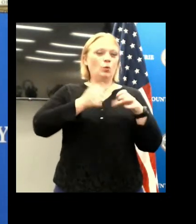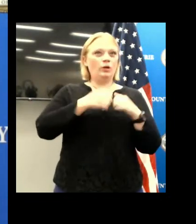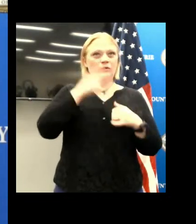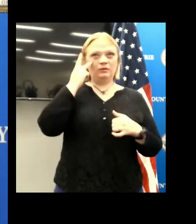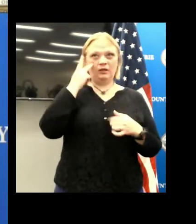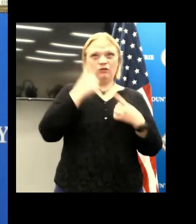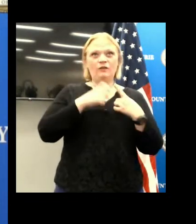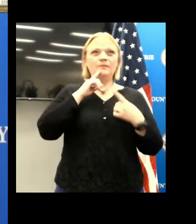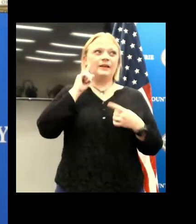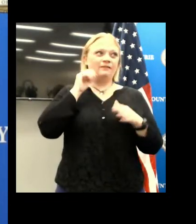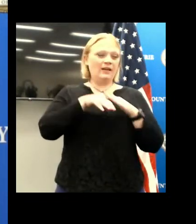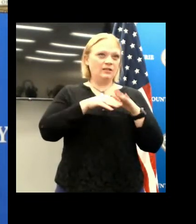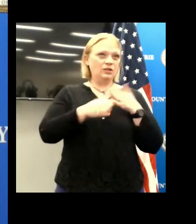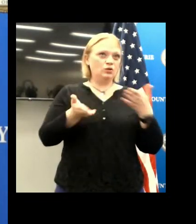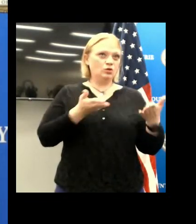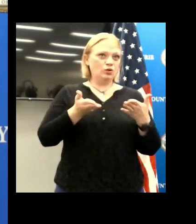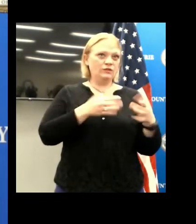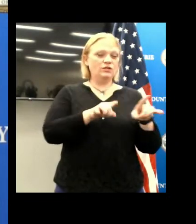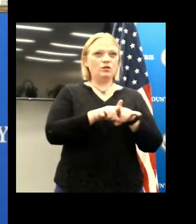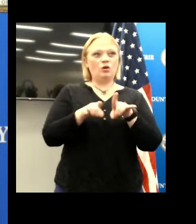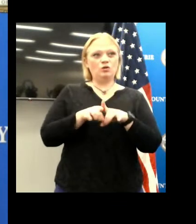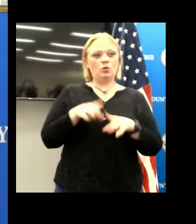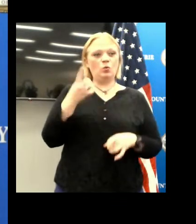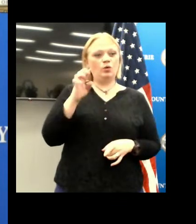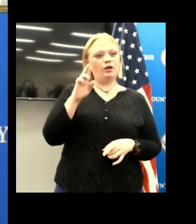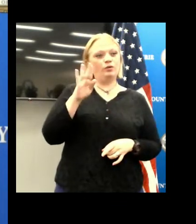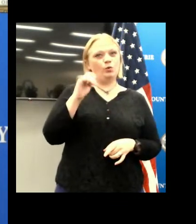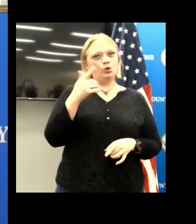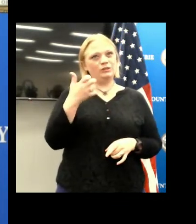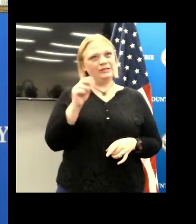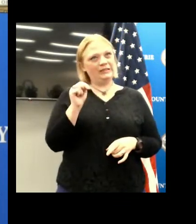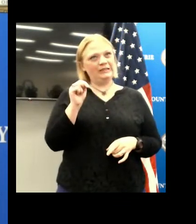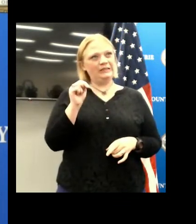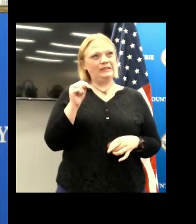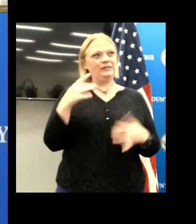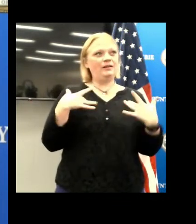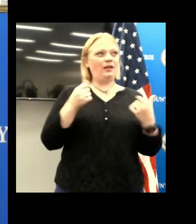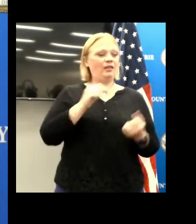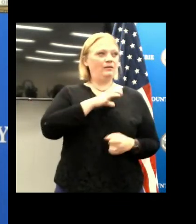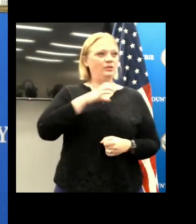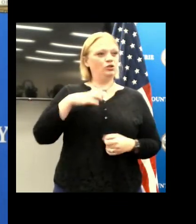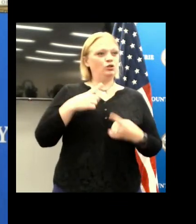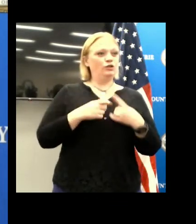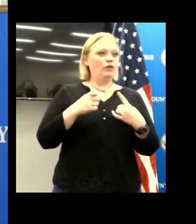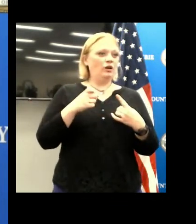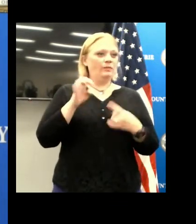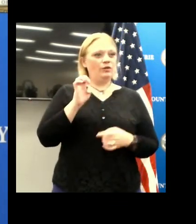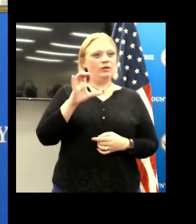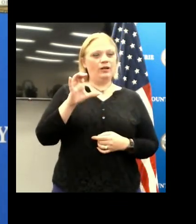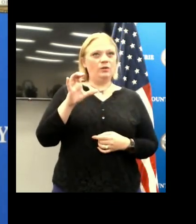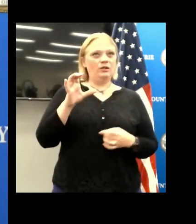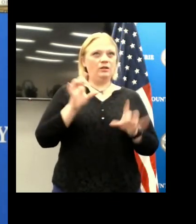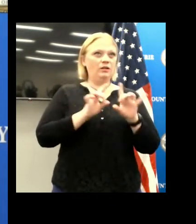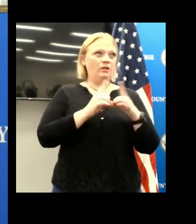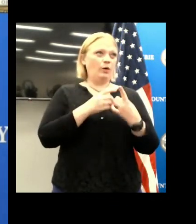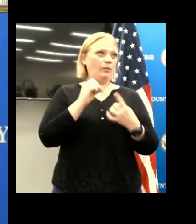of Deaf Access Services, as well as Dr. Gail Burstein, our Health Commissioner from the Erie County Department of Health.